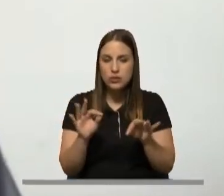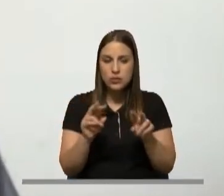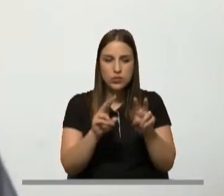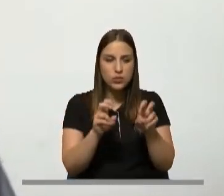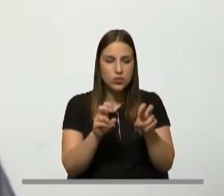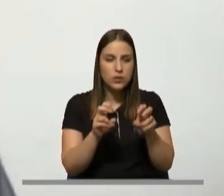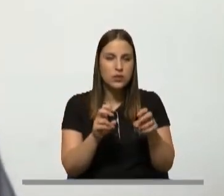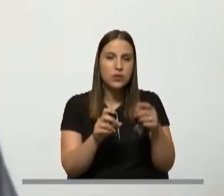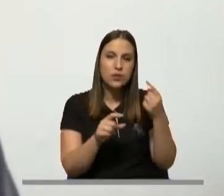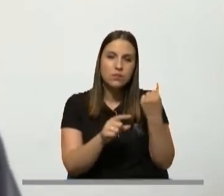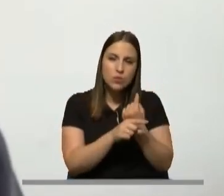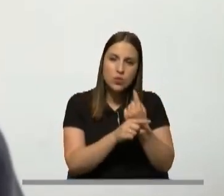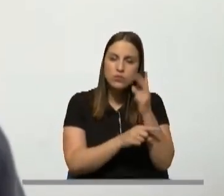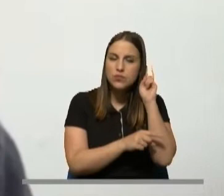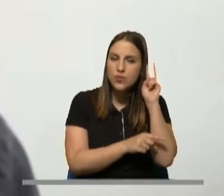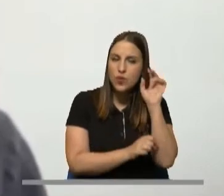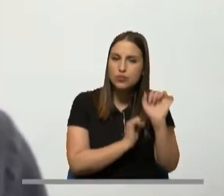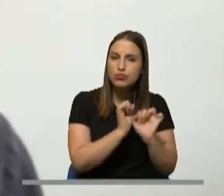values